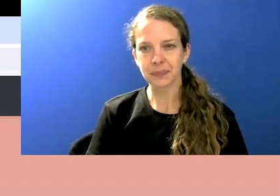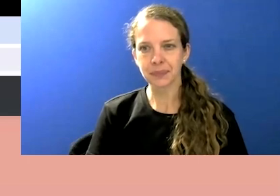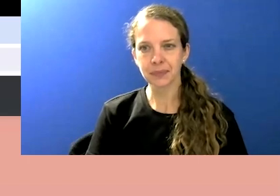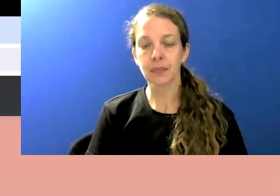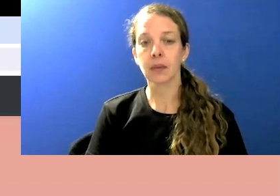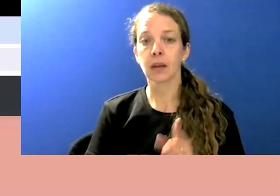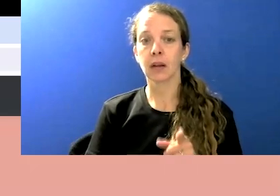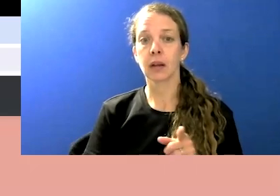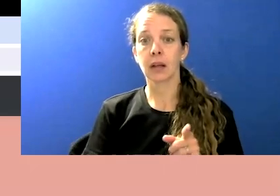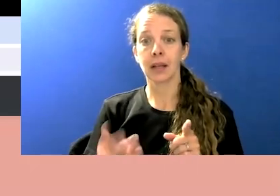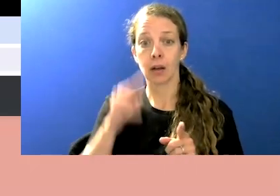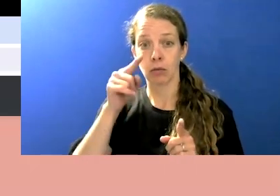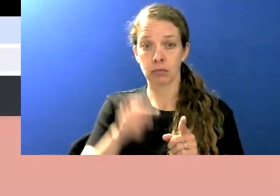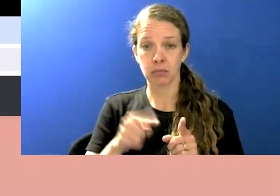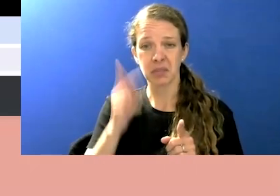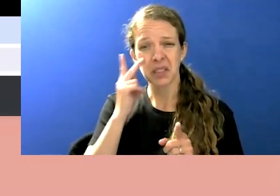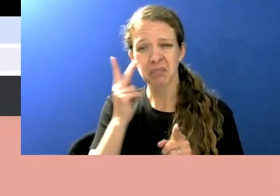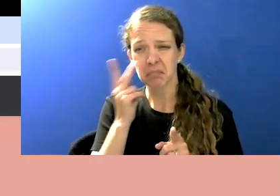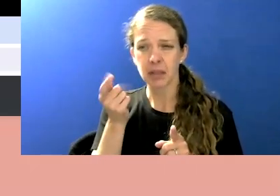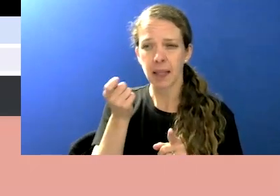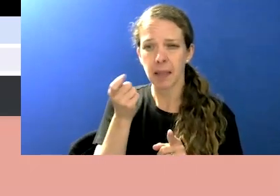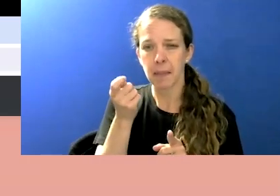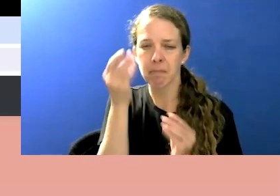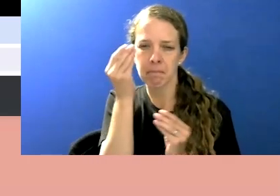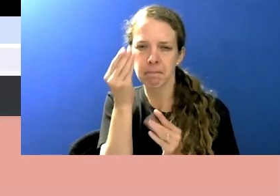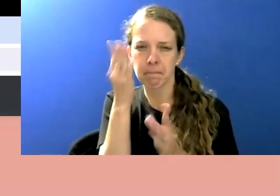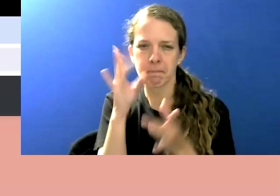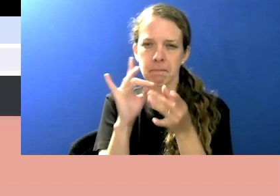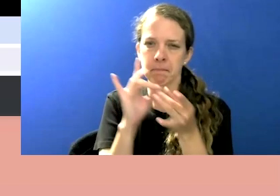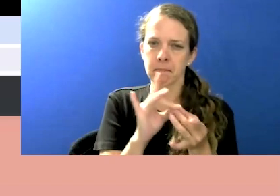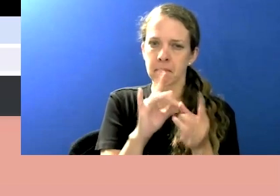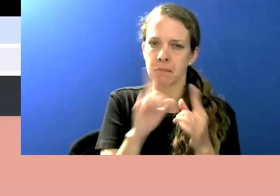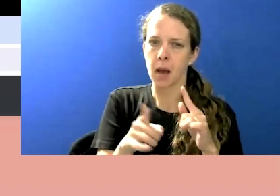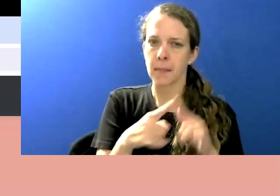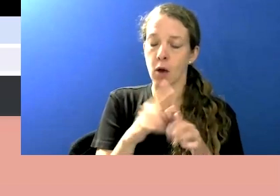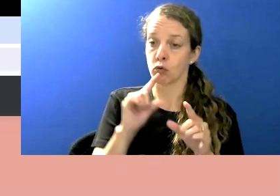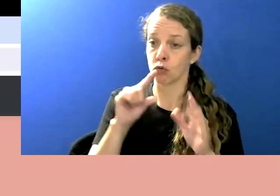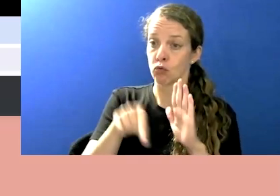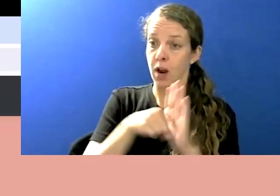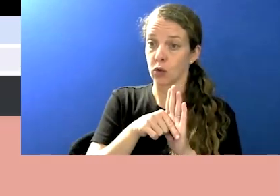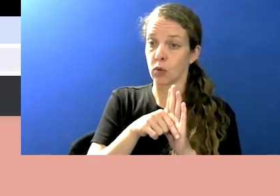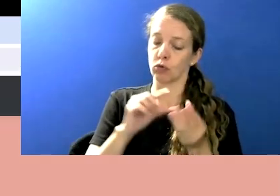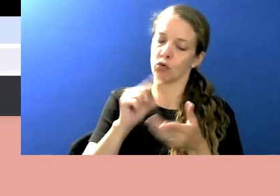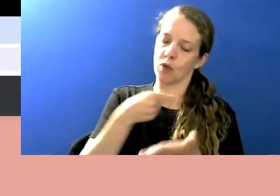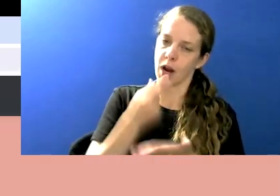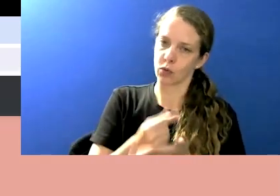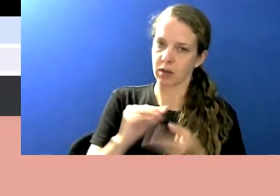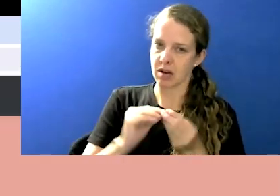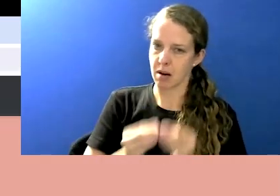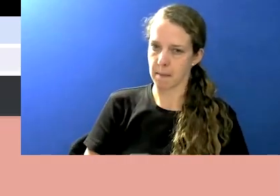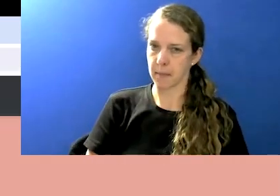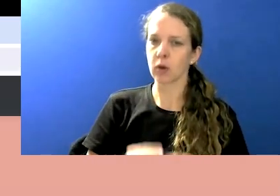And here, just to give you a little bit of information about the graduation rates and achievement. As you can see, back